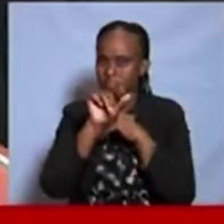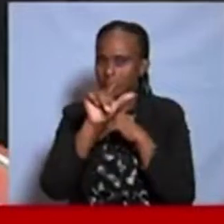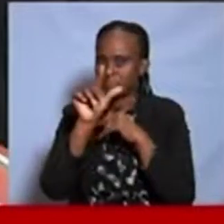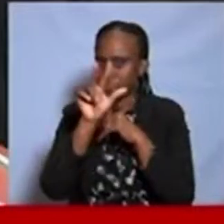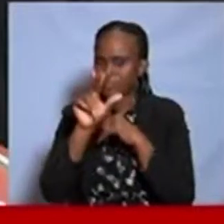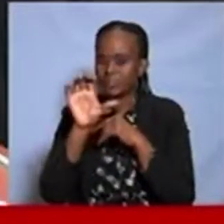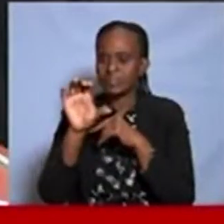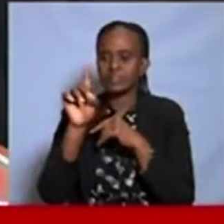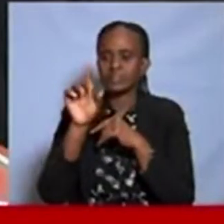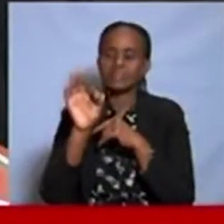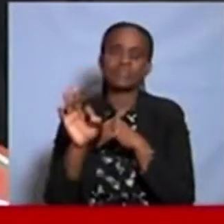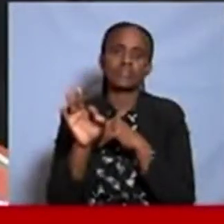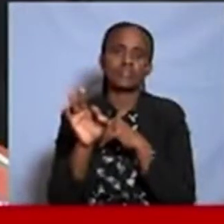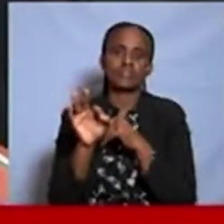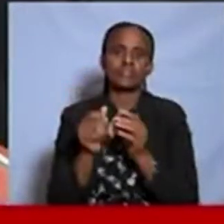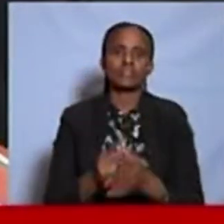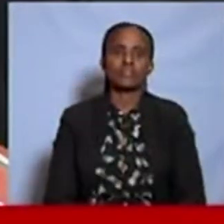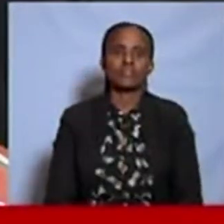CDF.